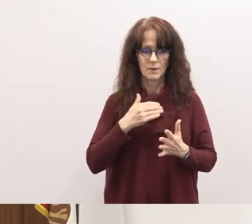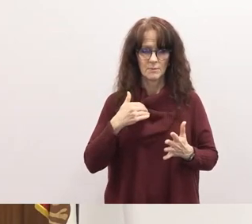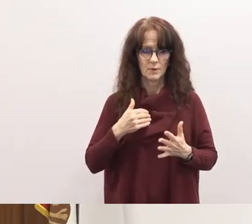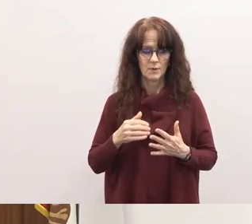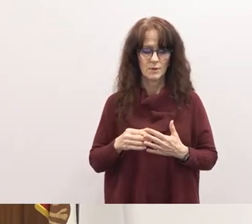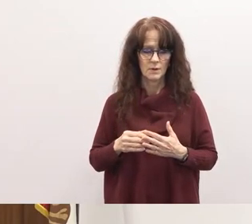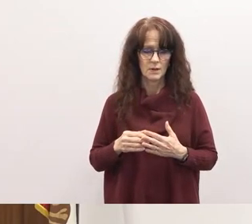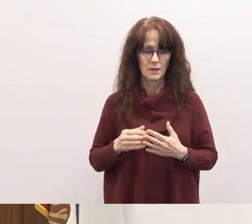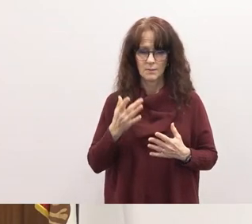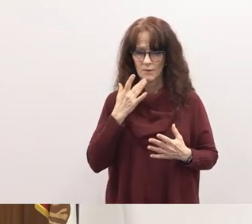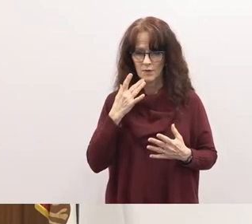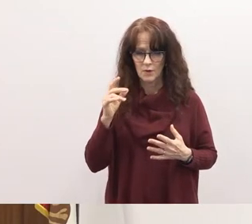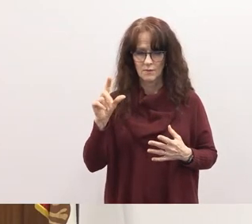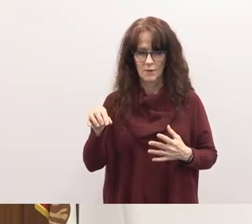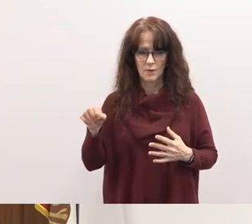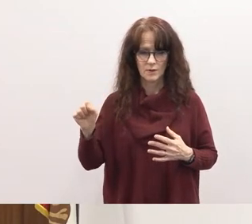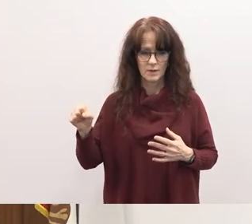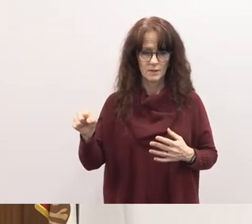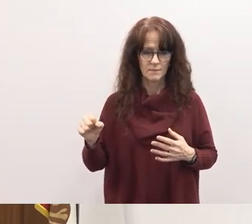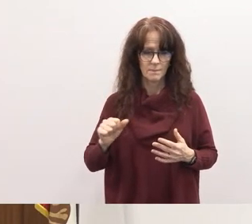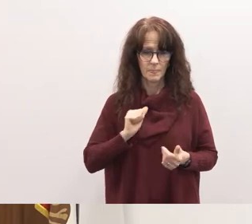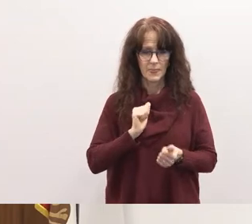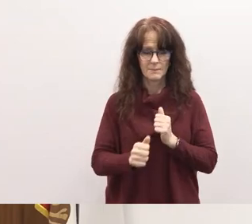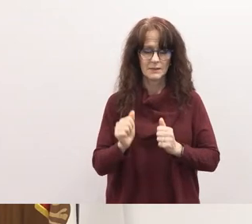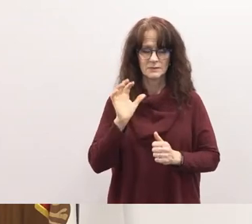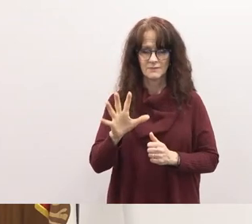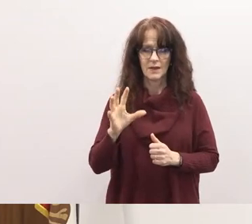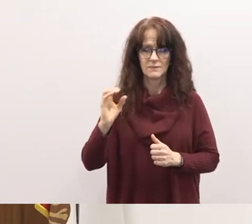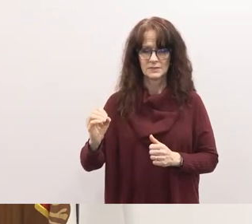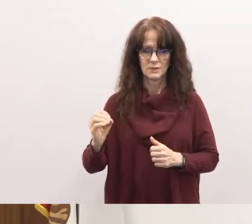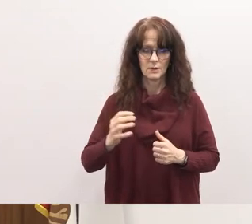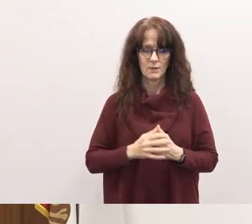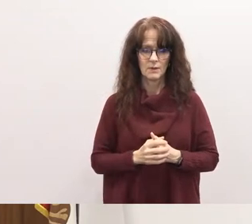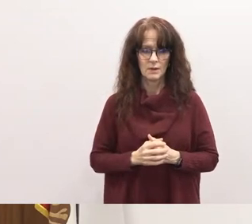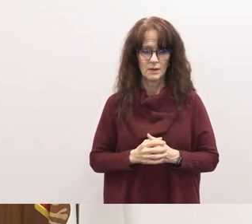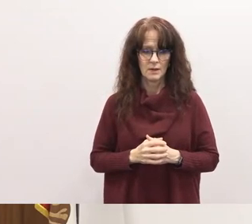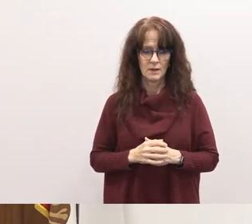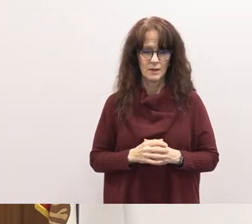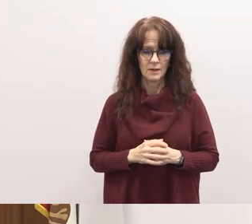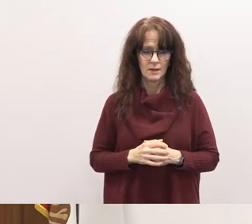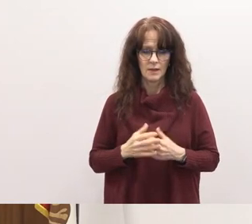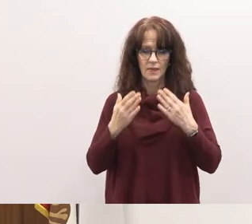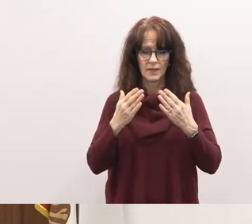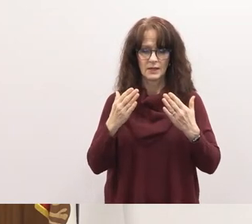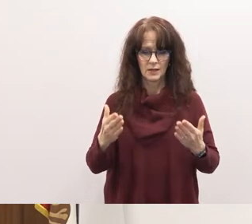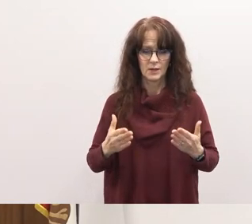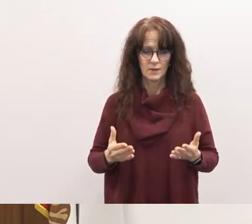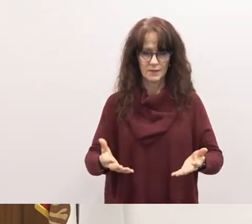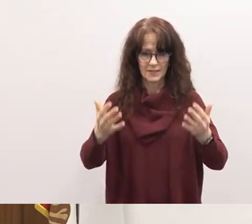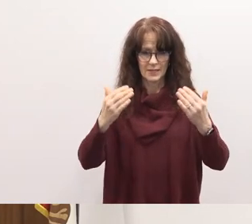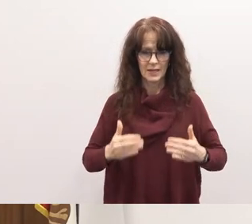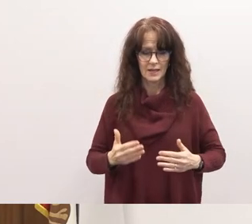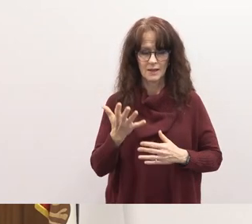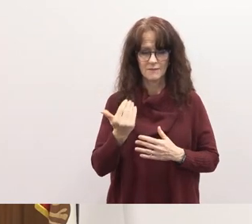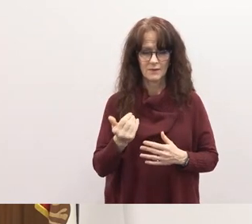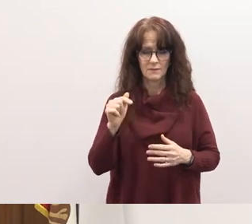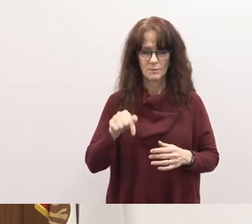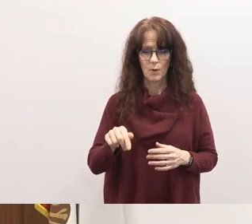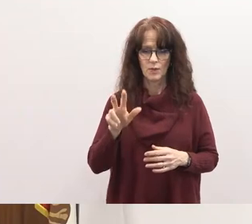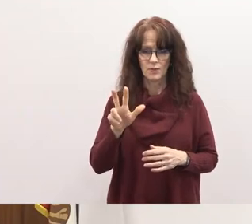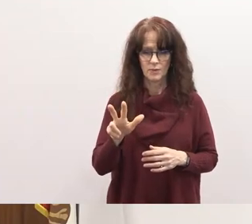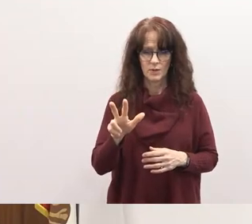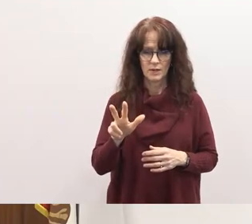Lopez, preferential vote? Aye. So that passes 5-0. Thank you. Next, we have